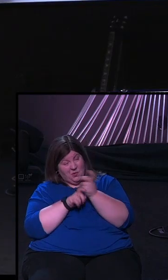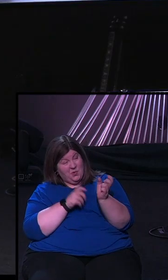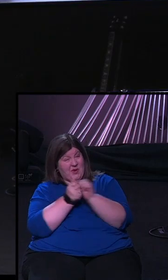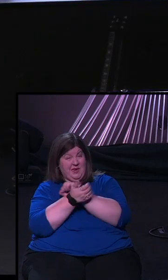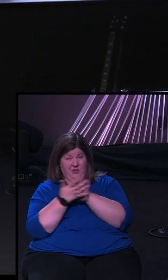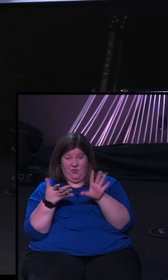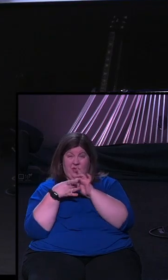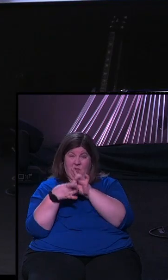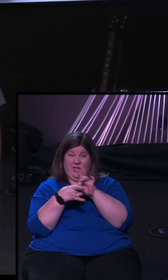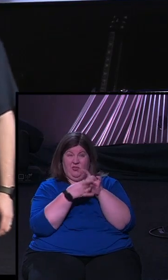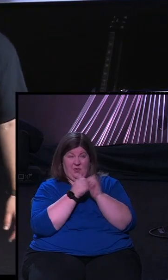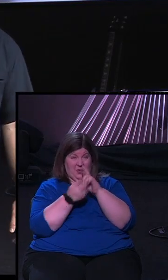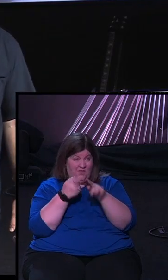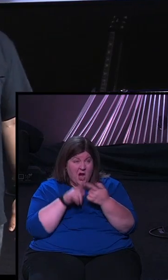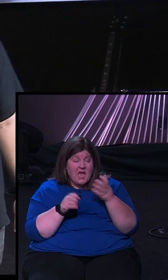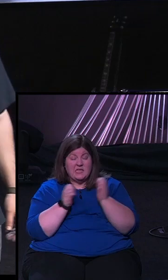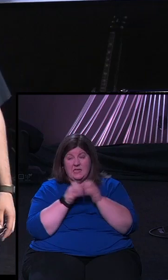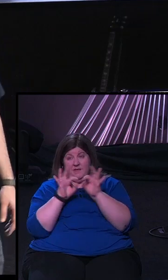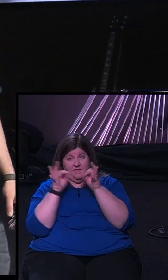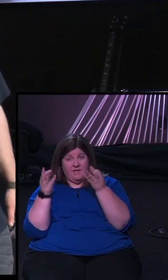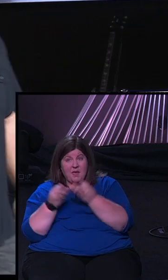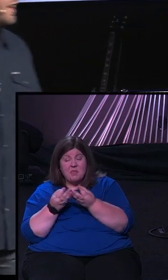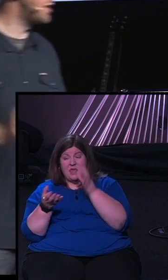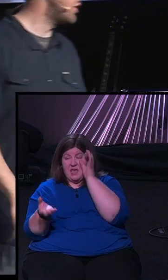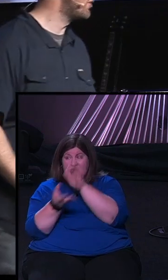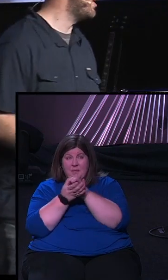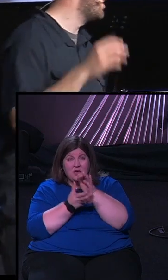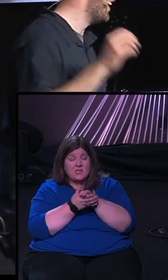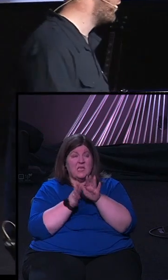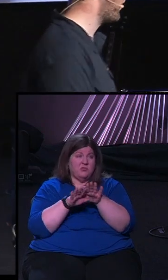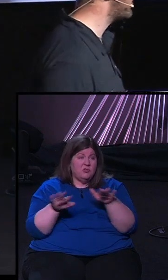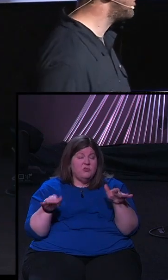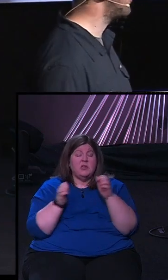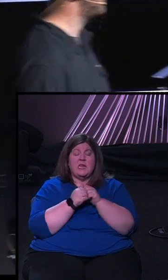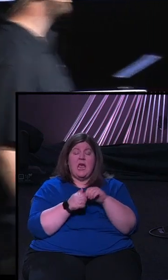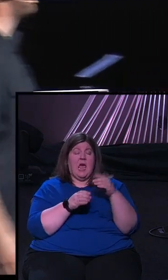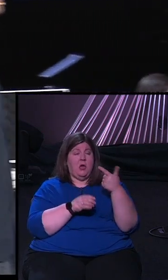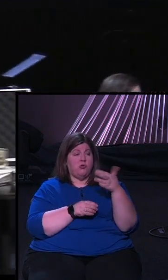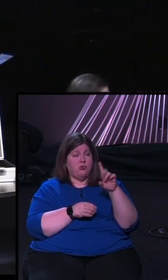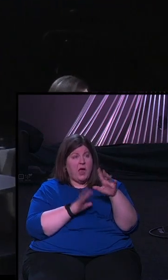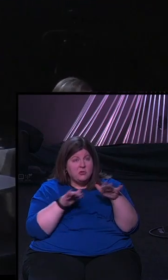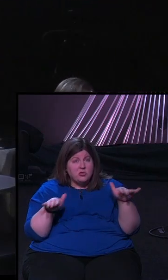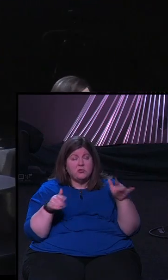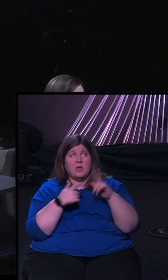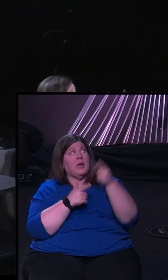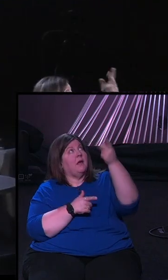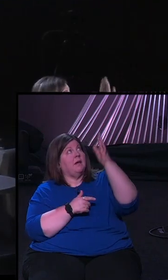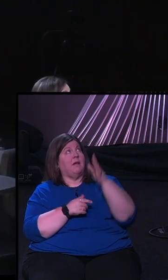the relationships you have with friends and family and spouses and children and grandchildren and God.